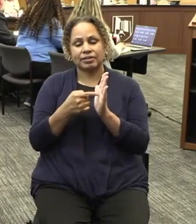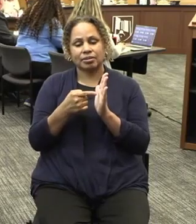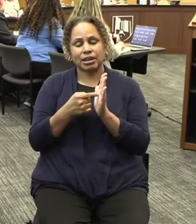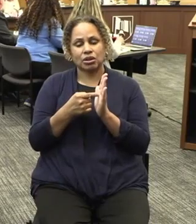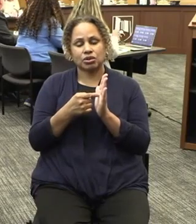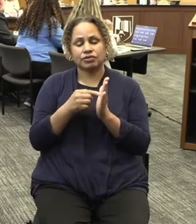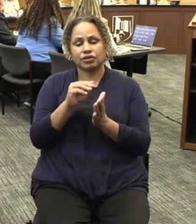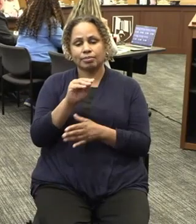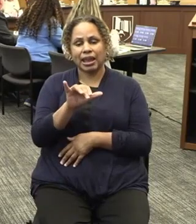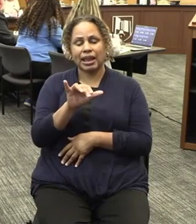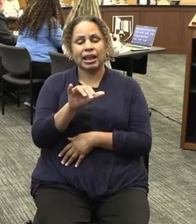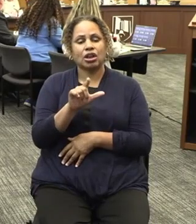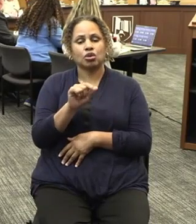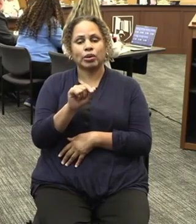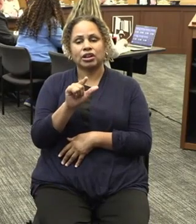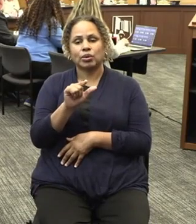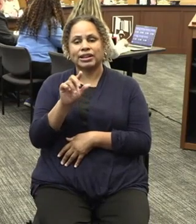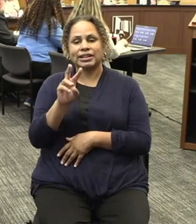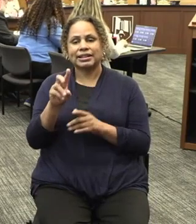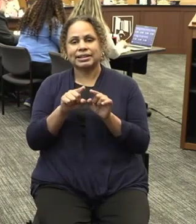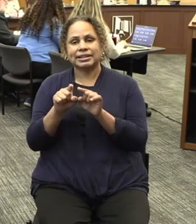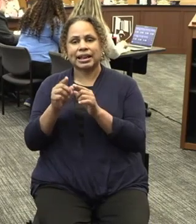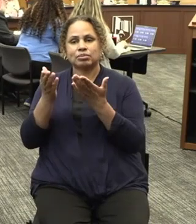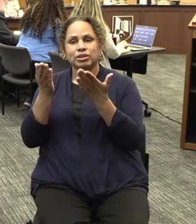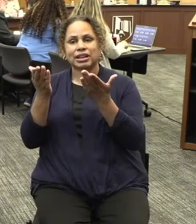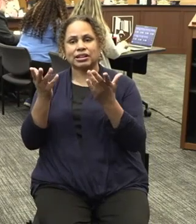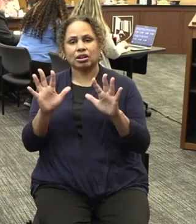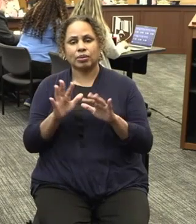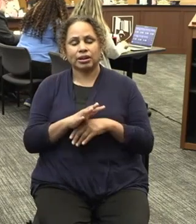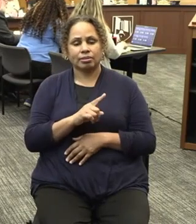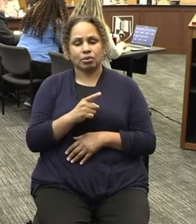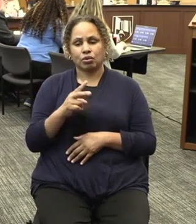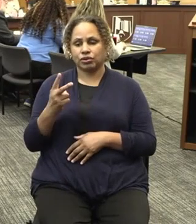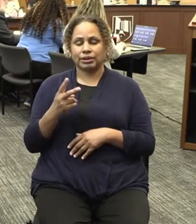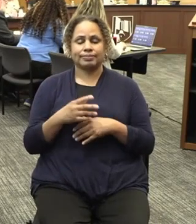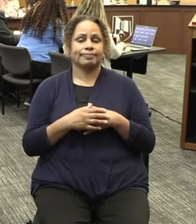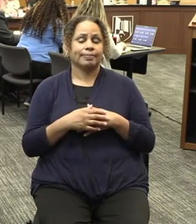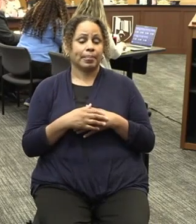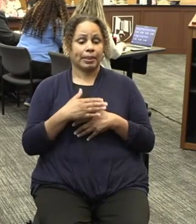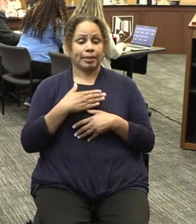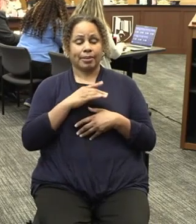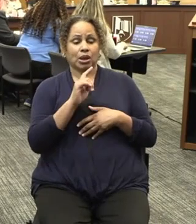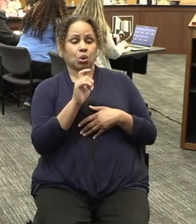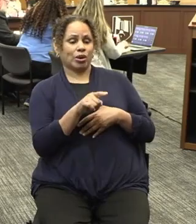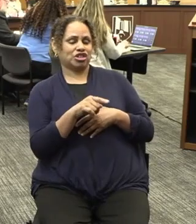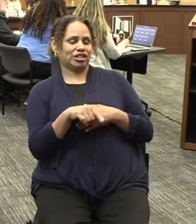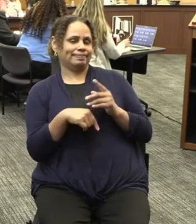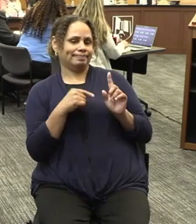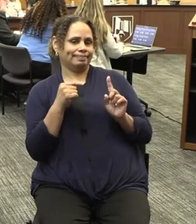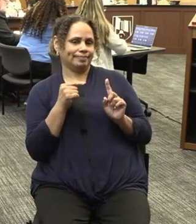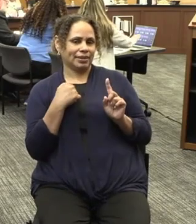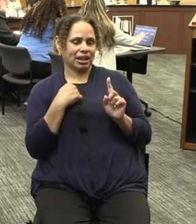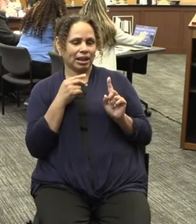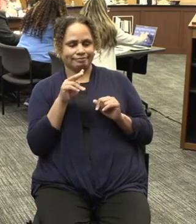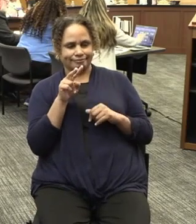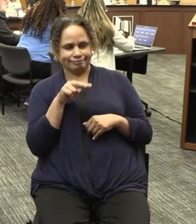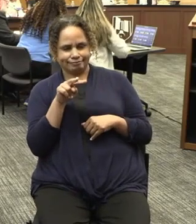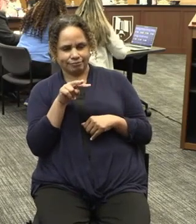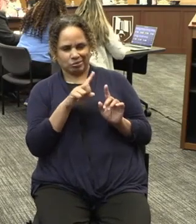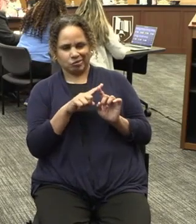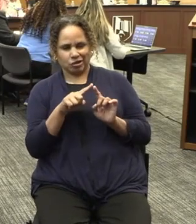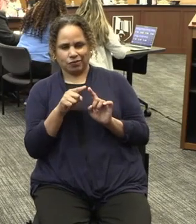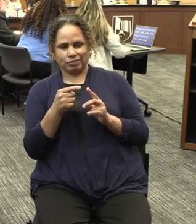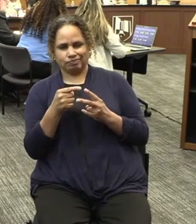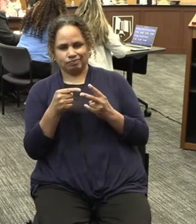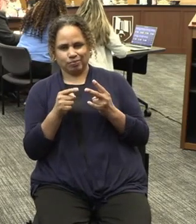as presented. So moved. Second. My question, Discussion. yeah, my questions are this. I'm looking at a couple different items that I'm